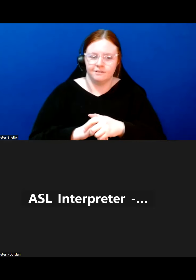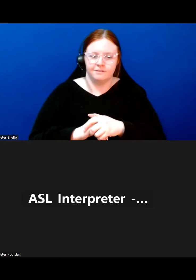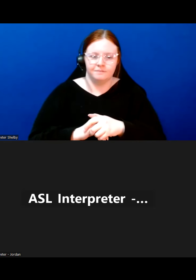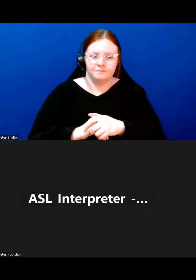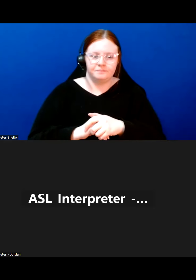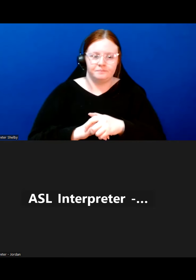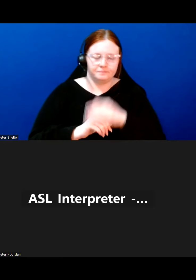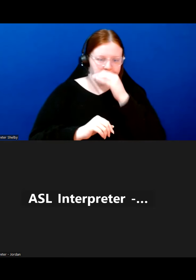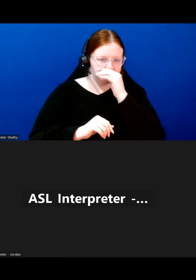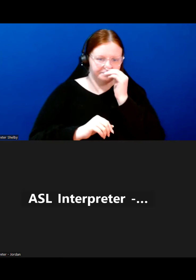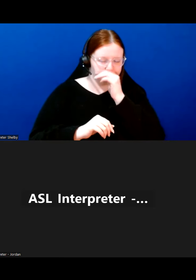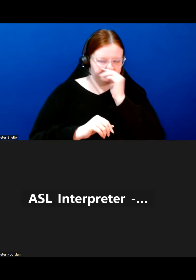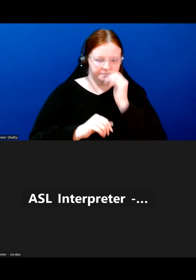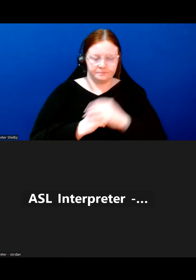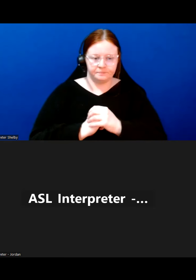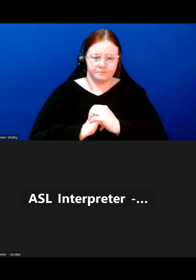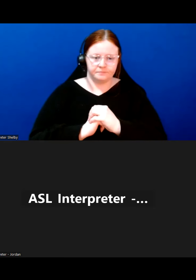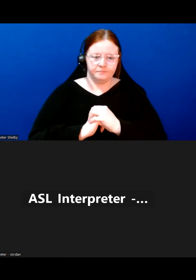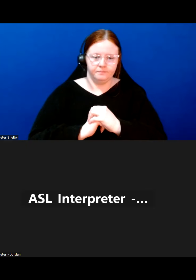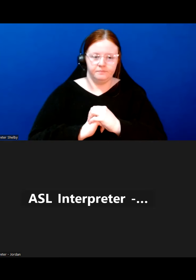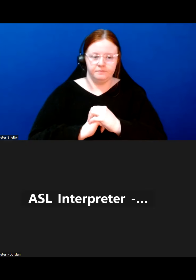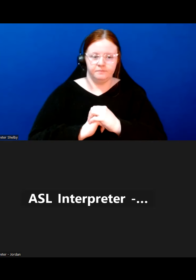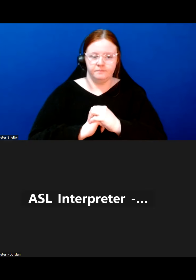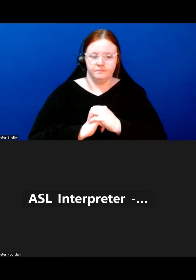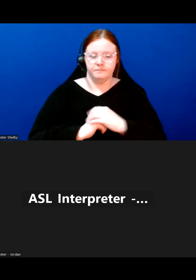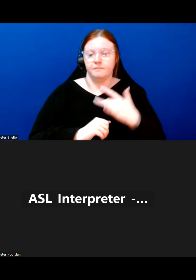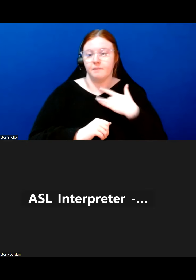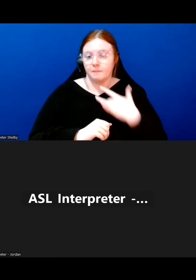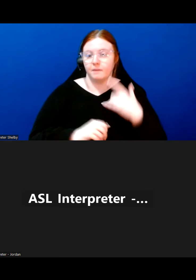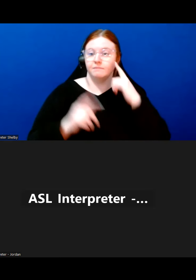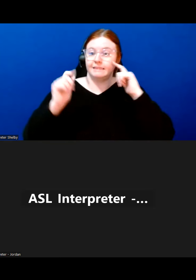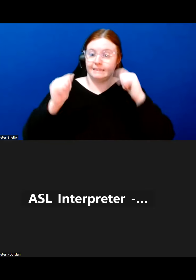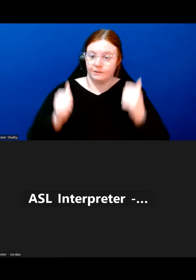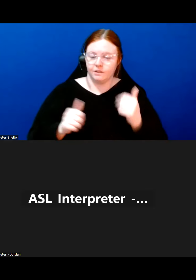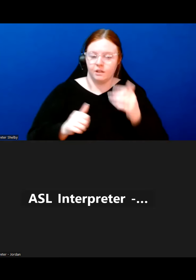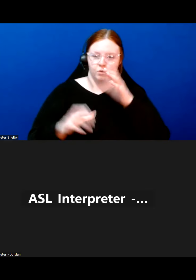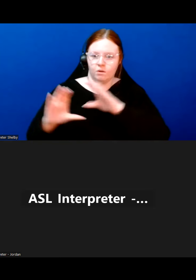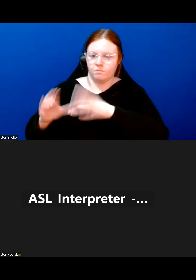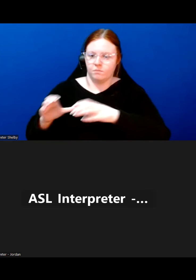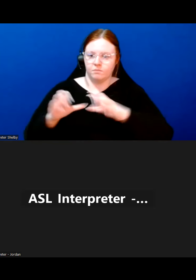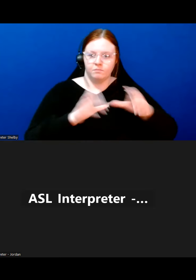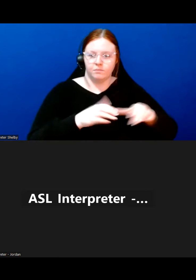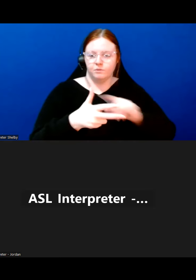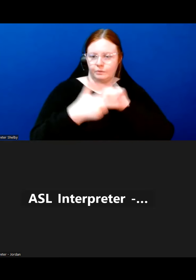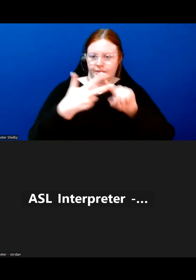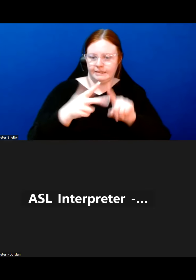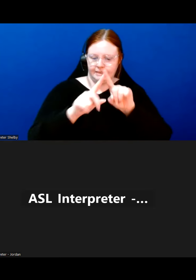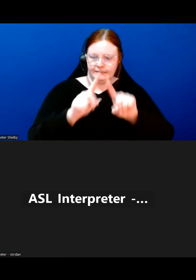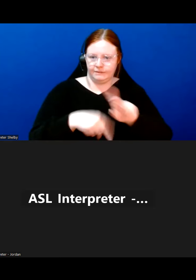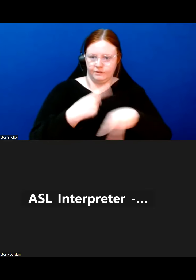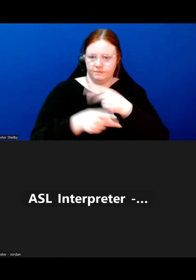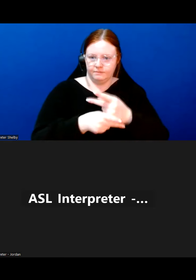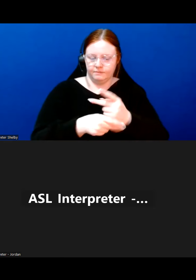process sound, but in general, hearing losses are categorized into three different types of